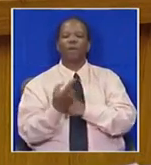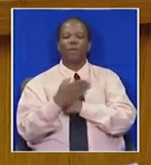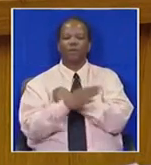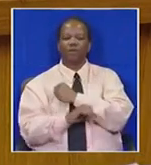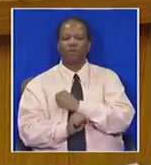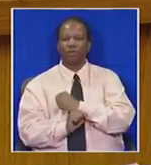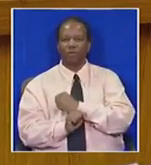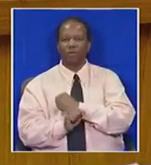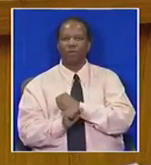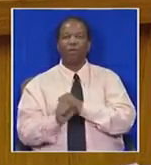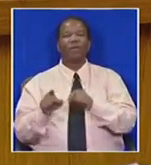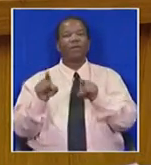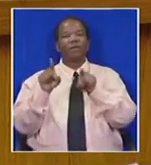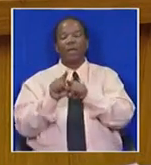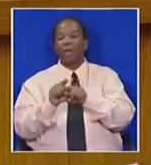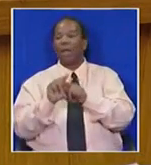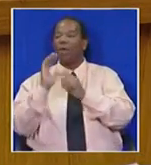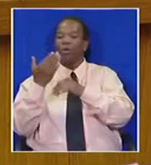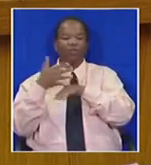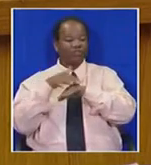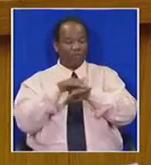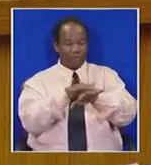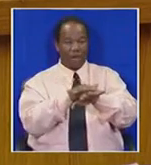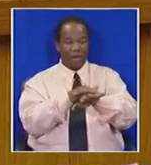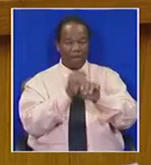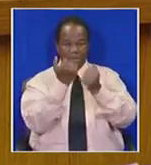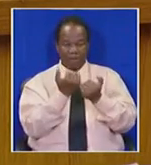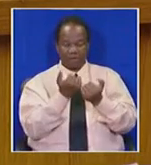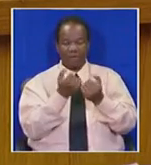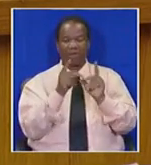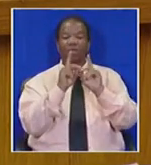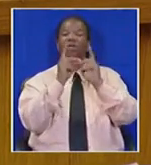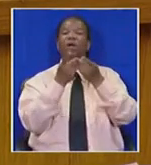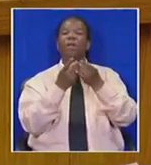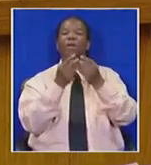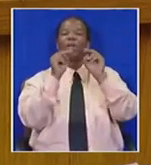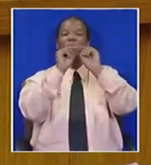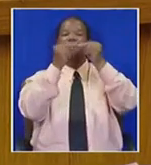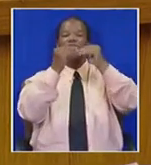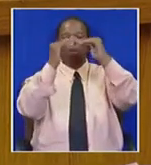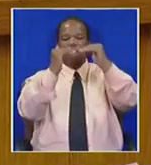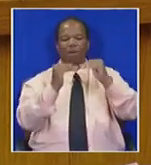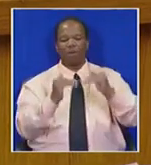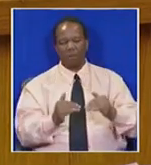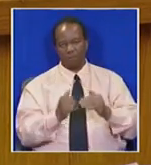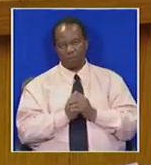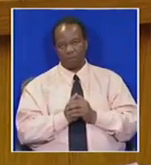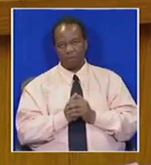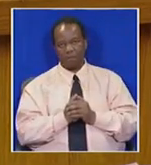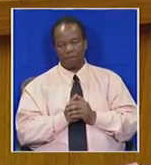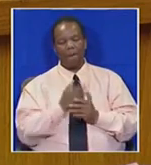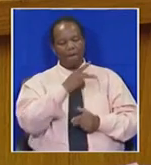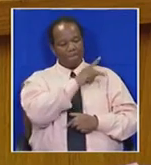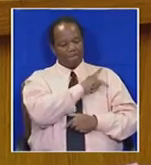will streamline the work of government across the departments at national level and at various spheres as well. Mr. President,